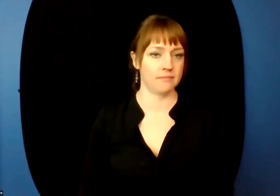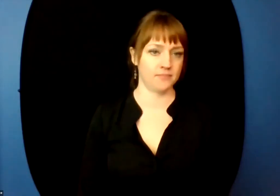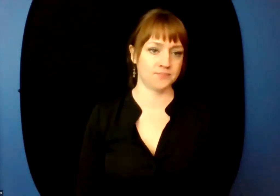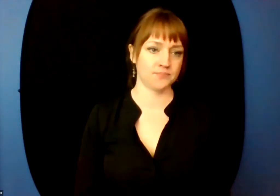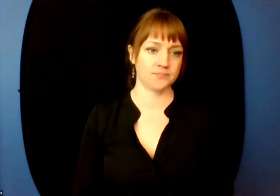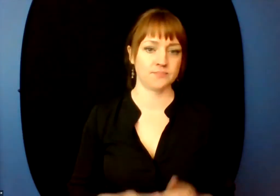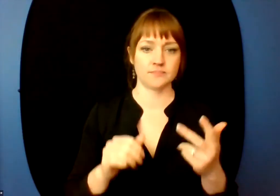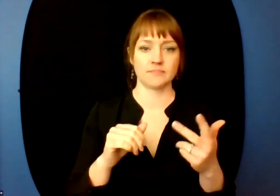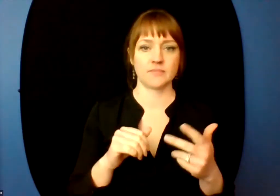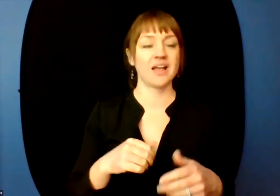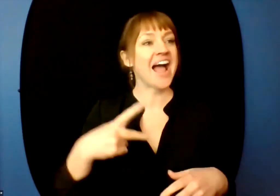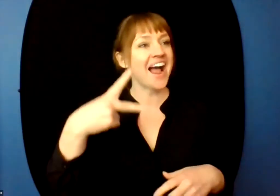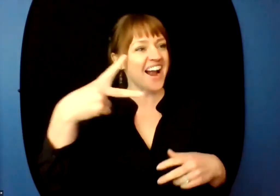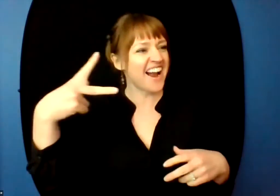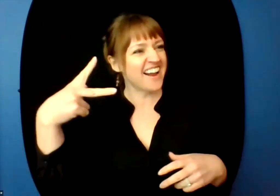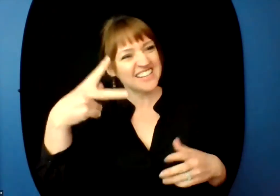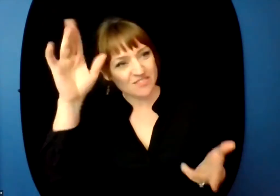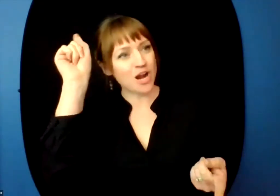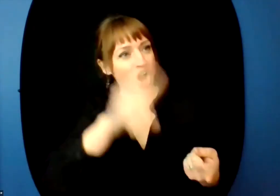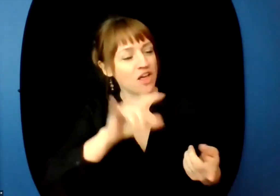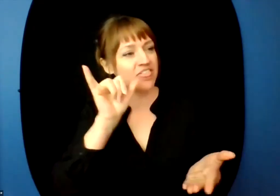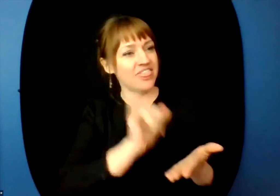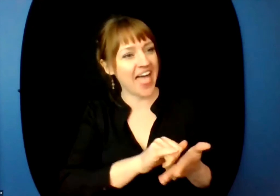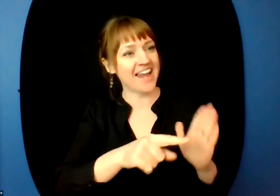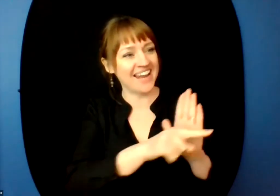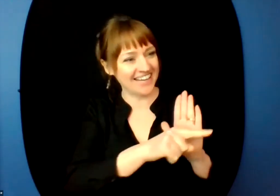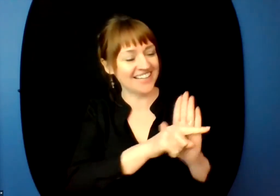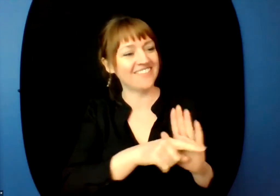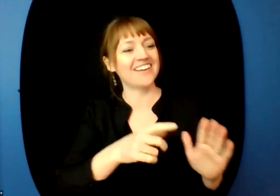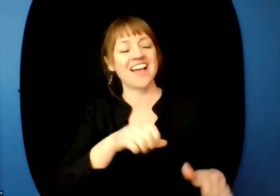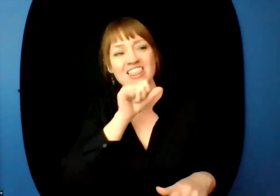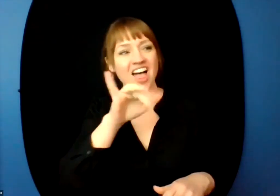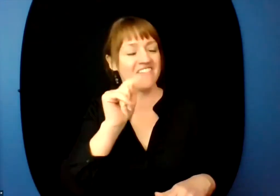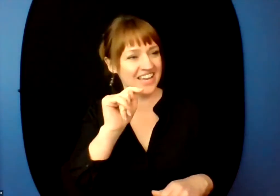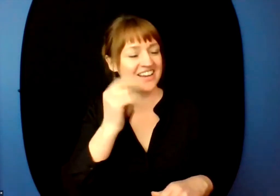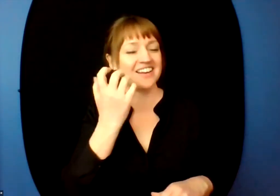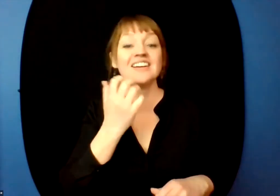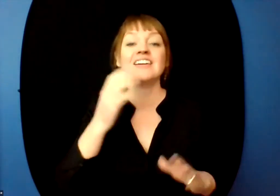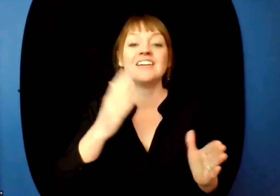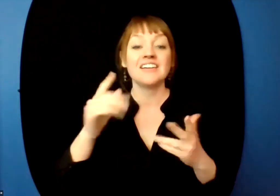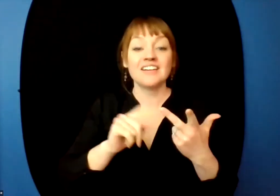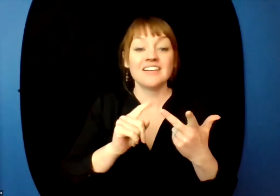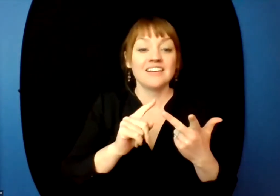Cut out the noise. I love it. All right, Director Walden, what's your one take home?